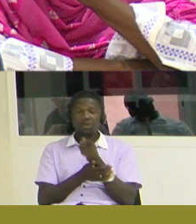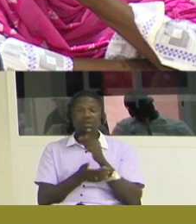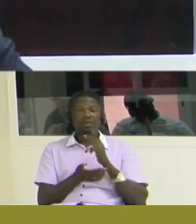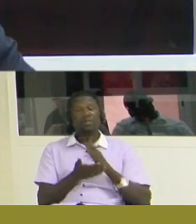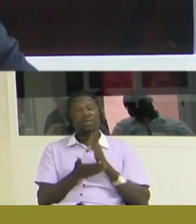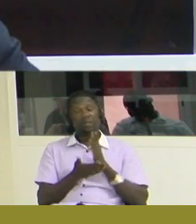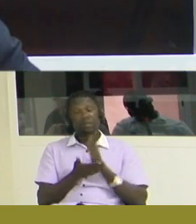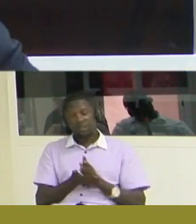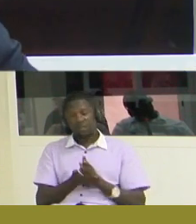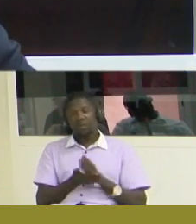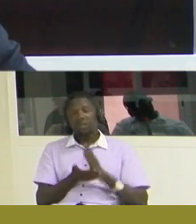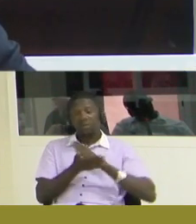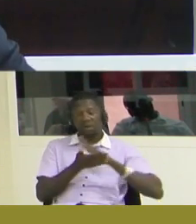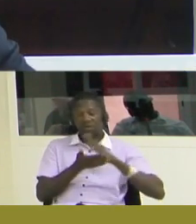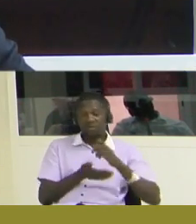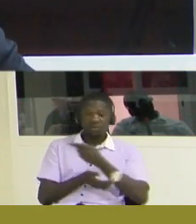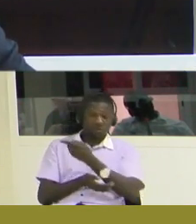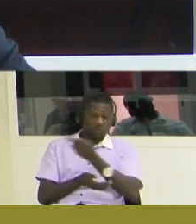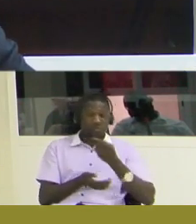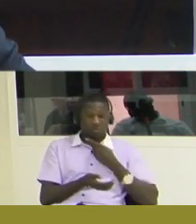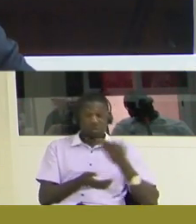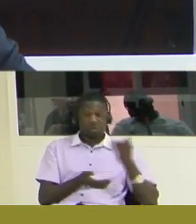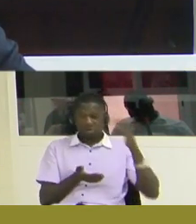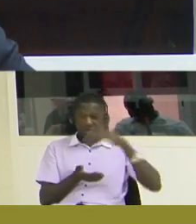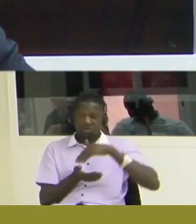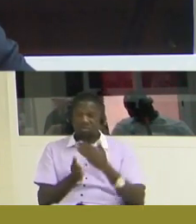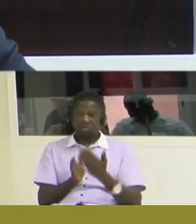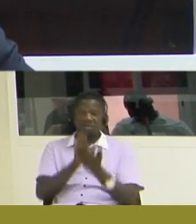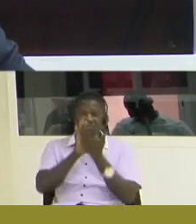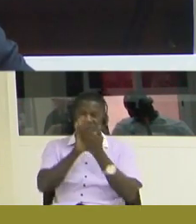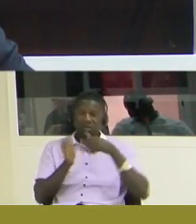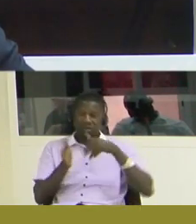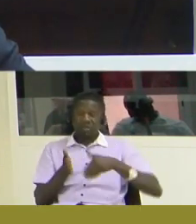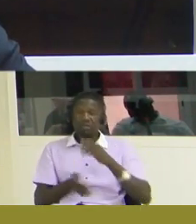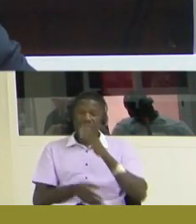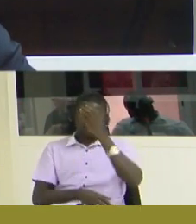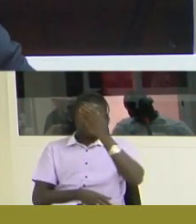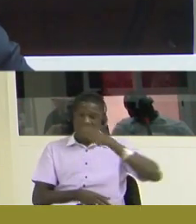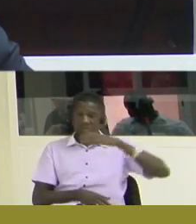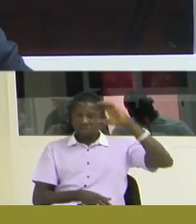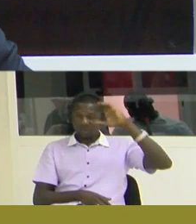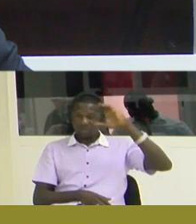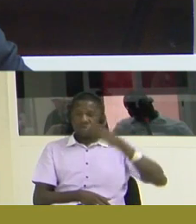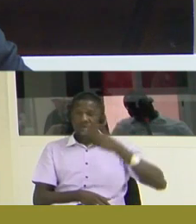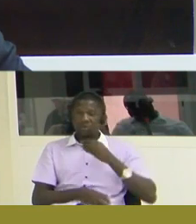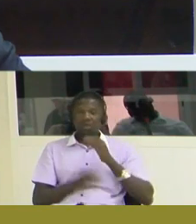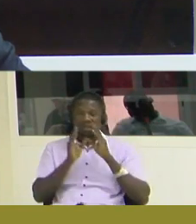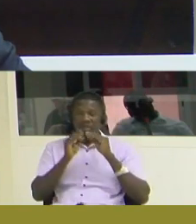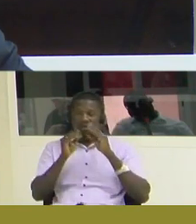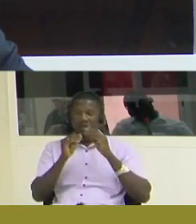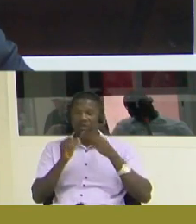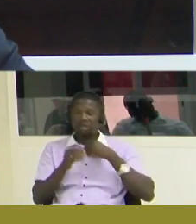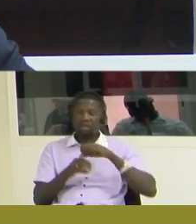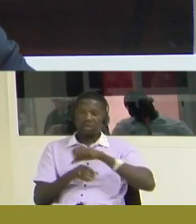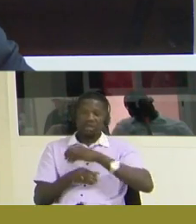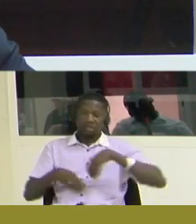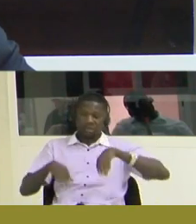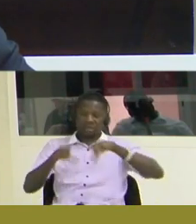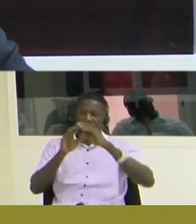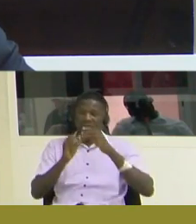apart from those who have come before this commission to say their side of the story